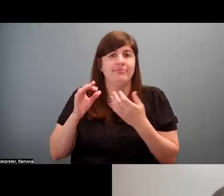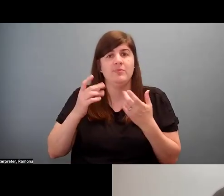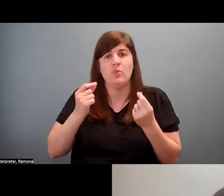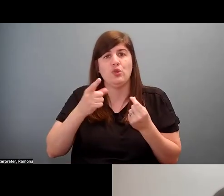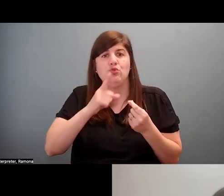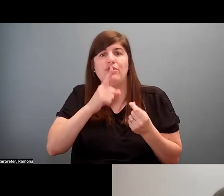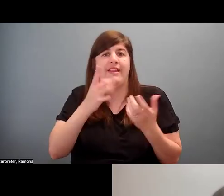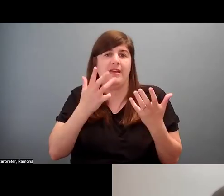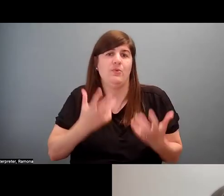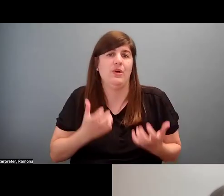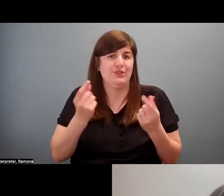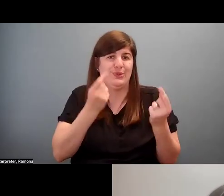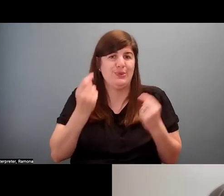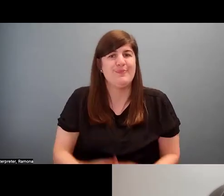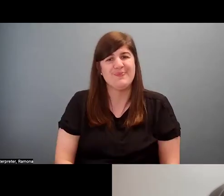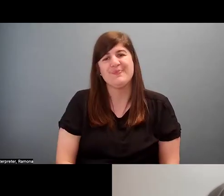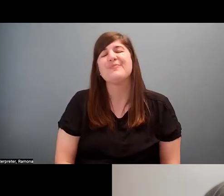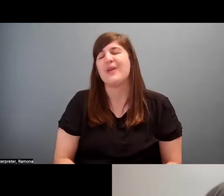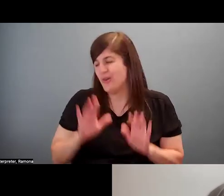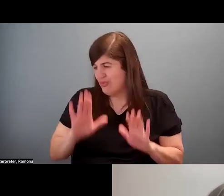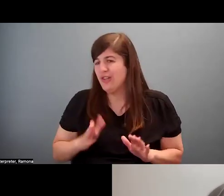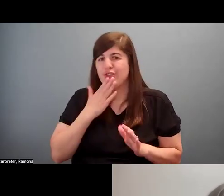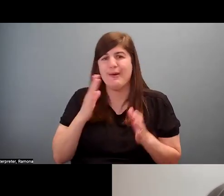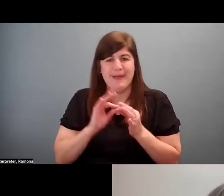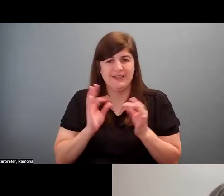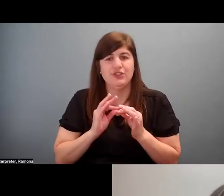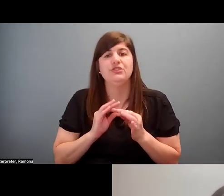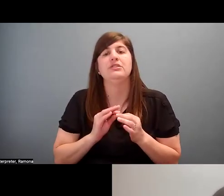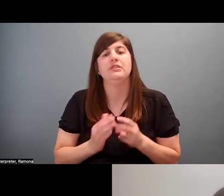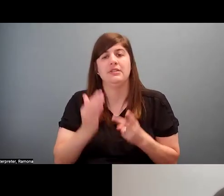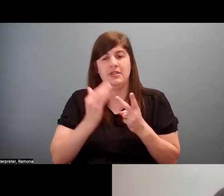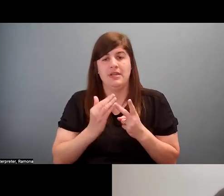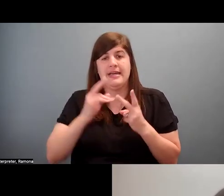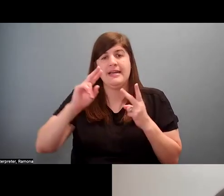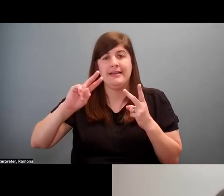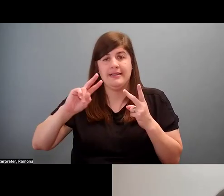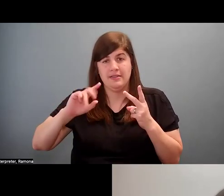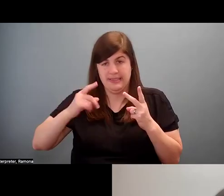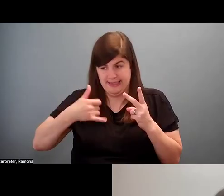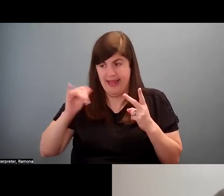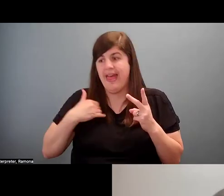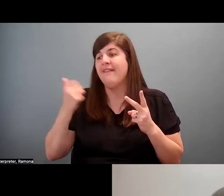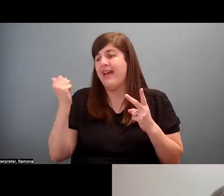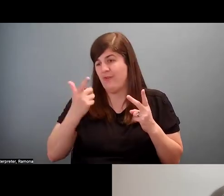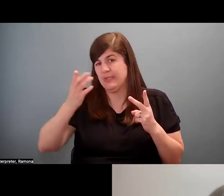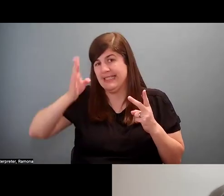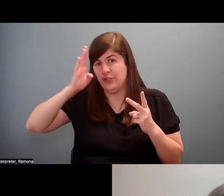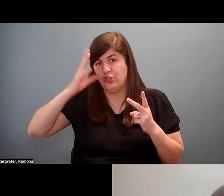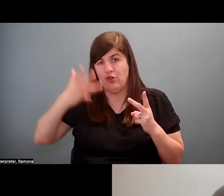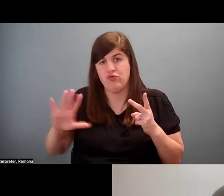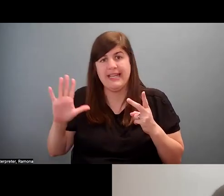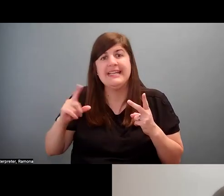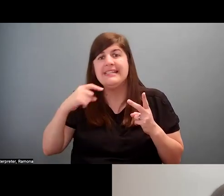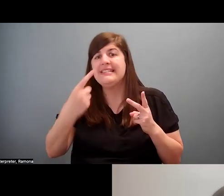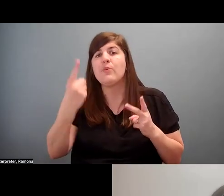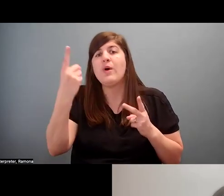do. Great. Awesome. It's a good message. The next question is, you still have everyone's attention in the whole world, and you could tell them one